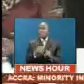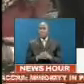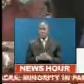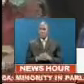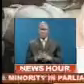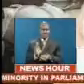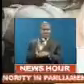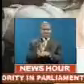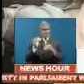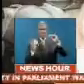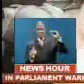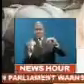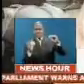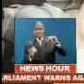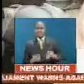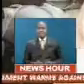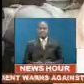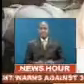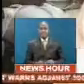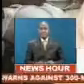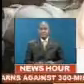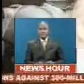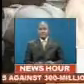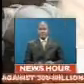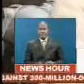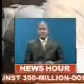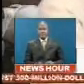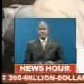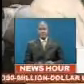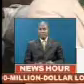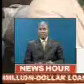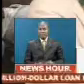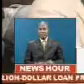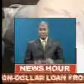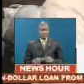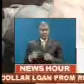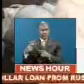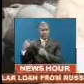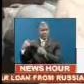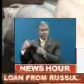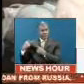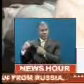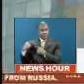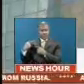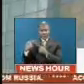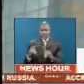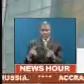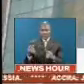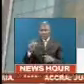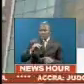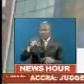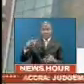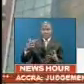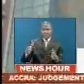trade deficit. Saying to some friendly MPs recently that since MPs, for example, are going to have a new block, the famous Job